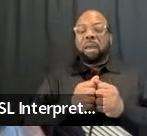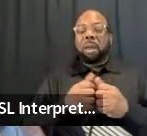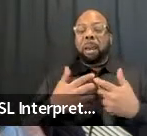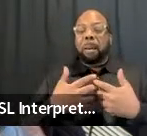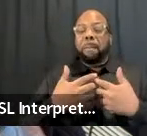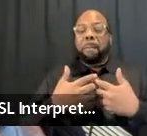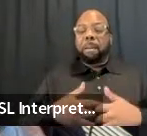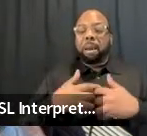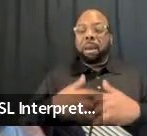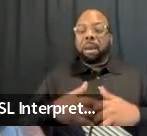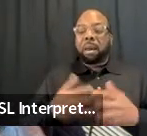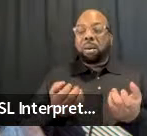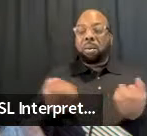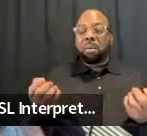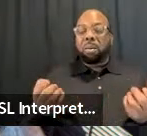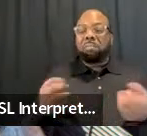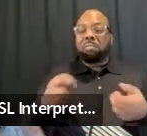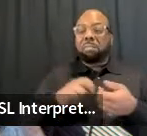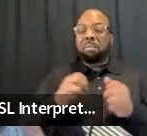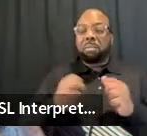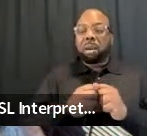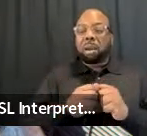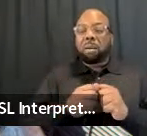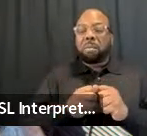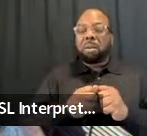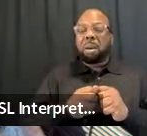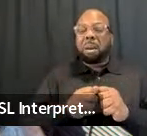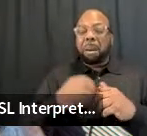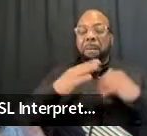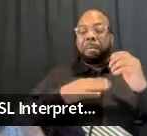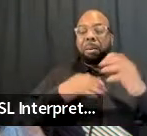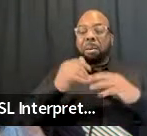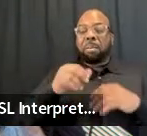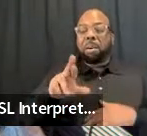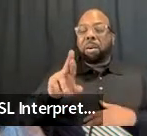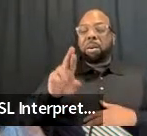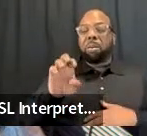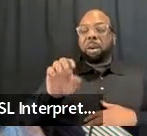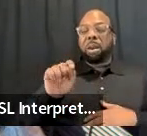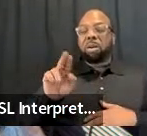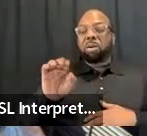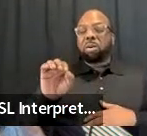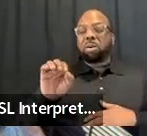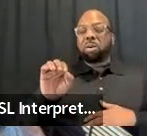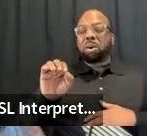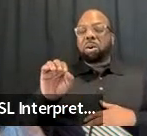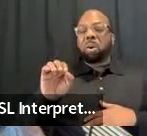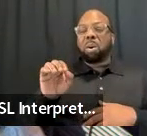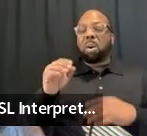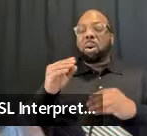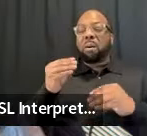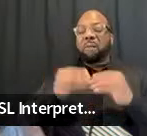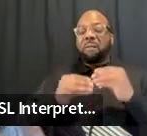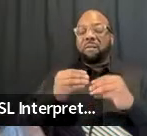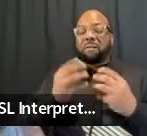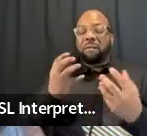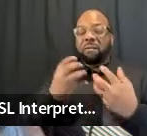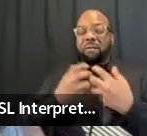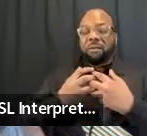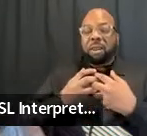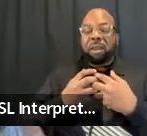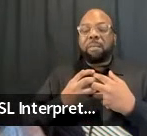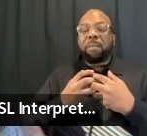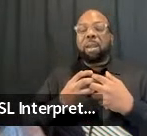The issue is that buildings which are retrofitting to all electric systems often need to replace boilers and heaters